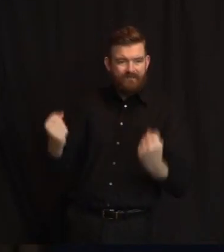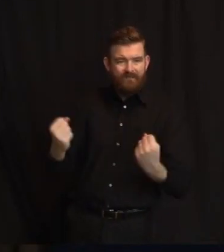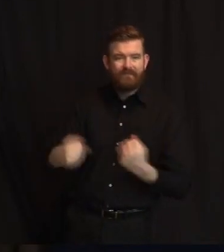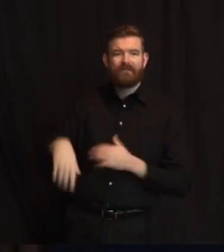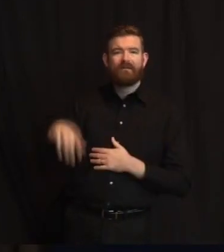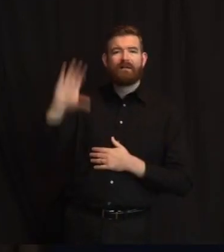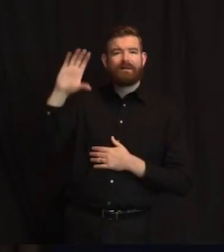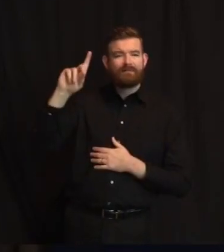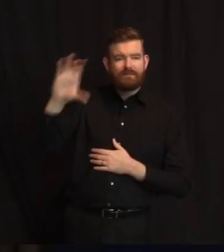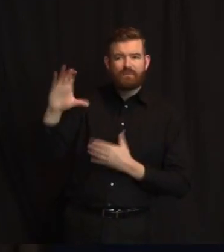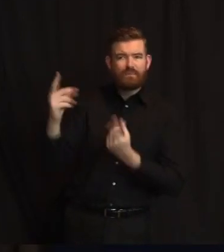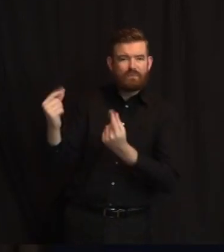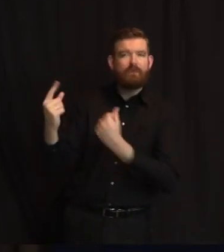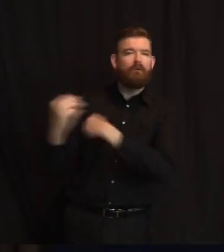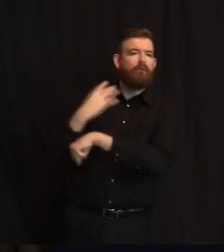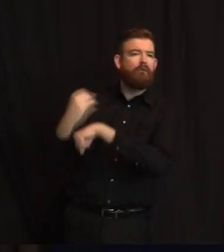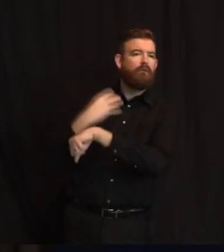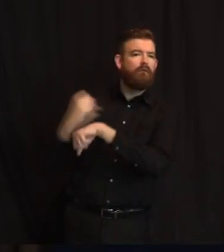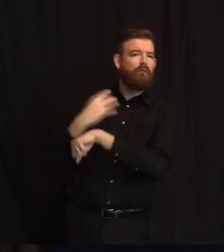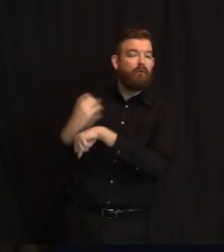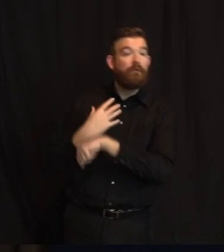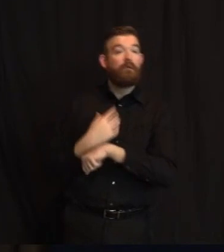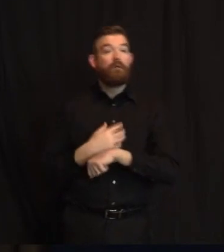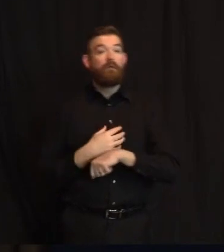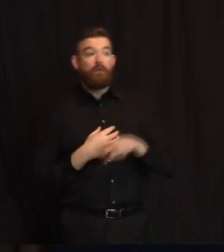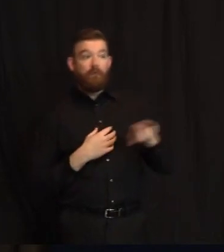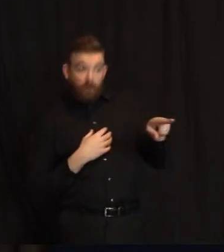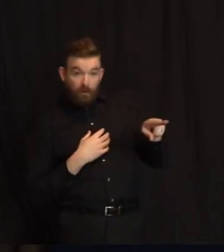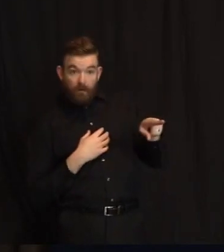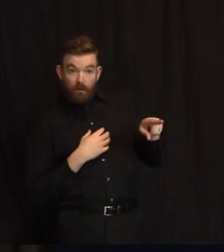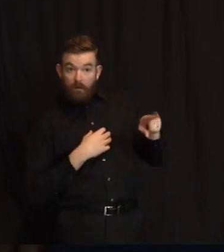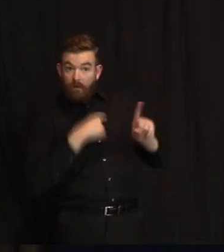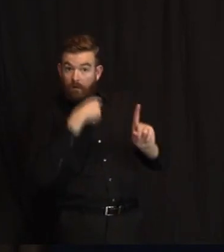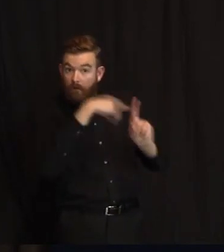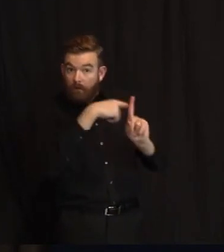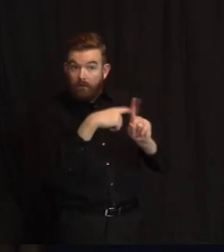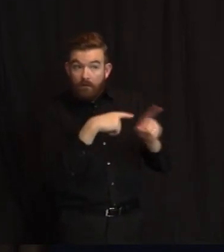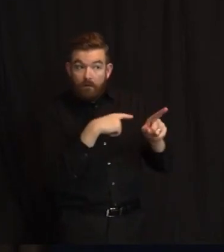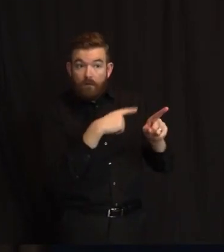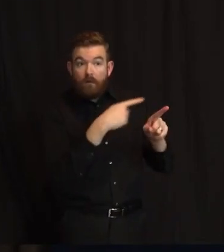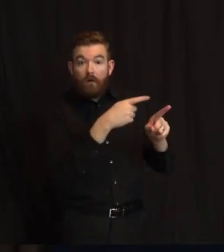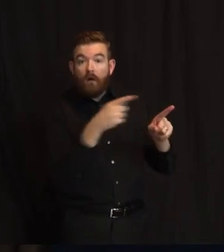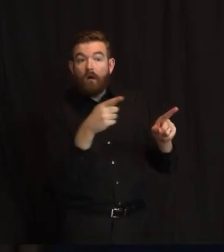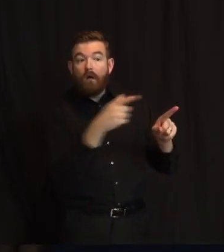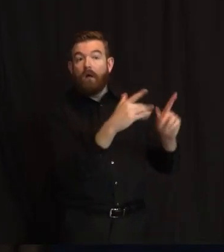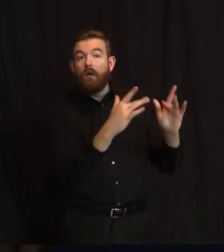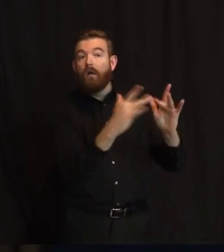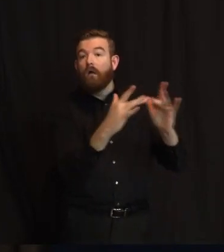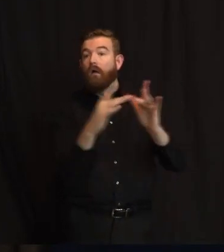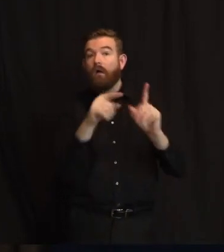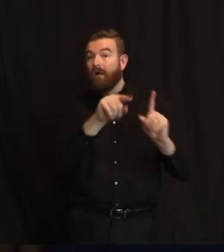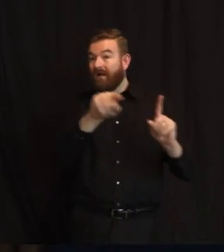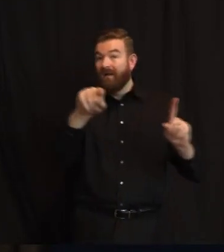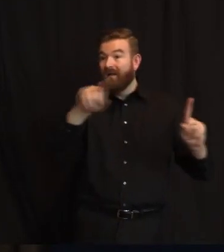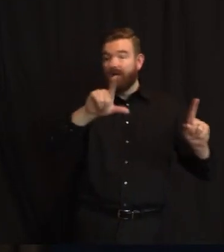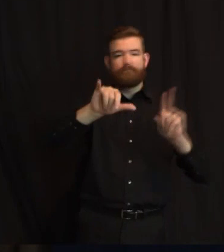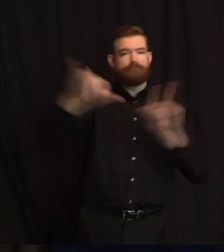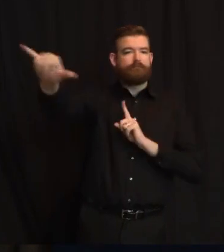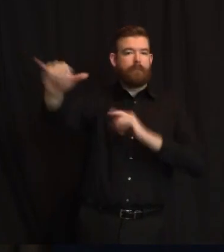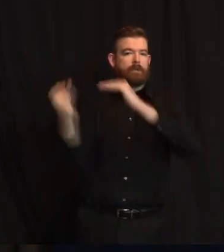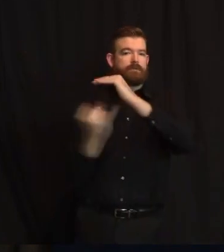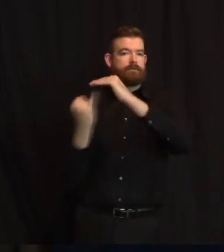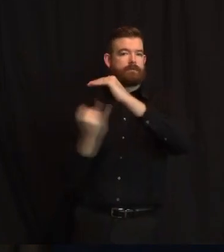in contact with the impactor are required to quarantine, and we have been following that guidance and continue to follow that guidance as we move